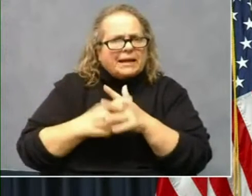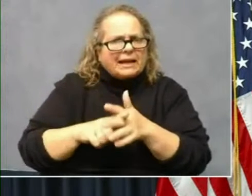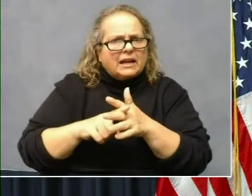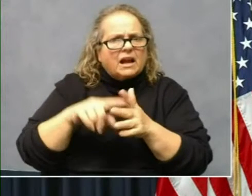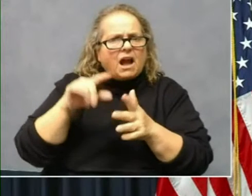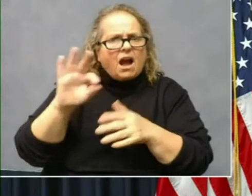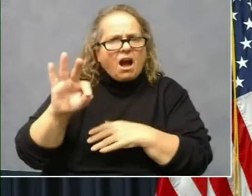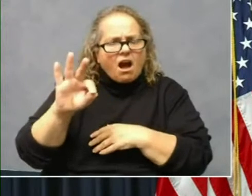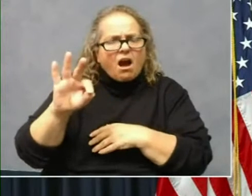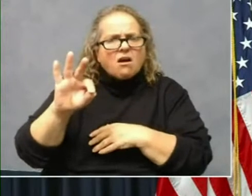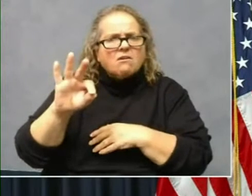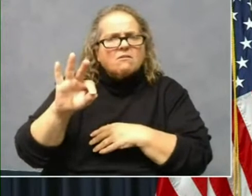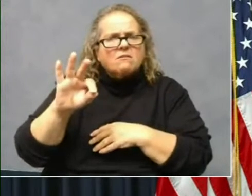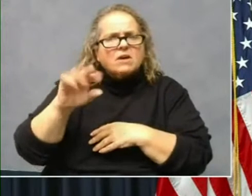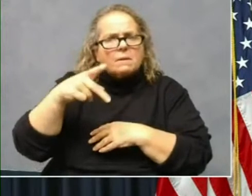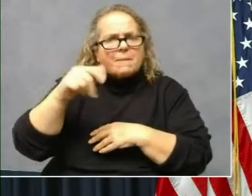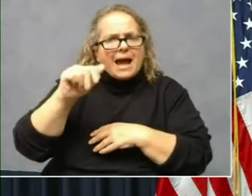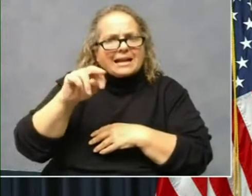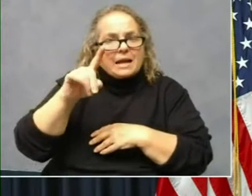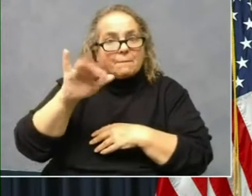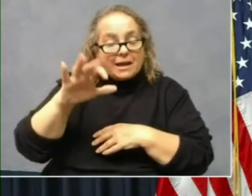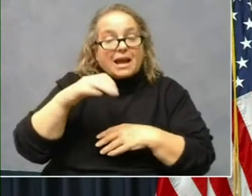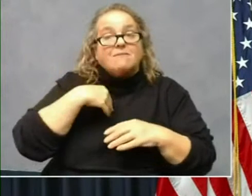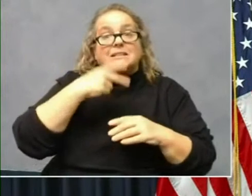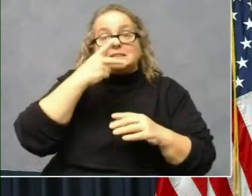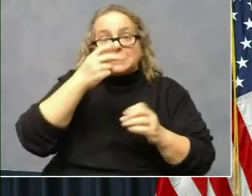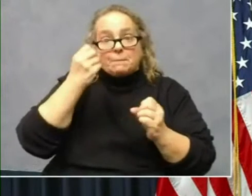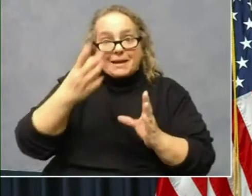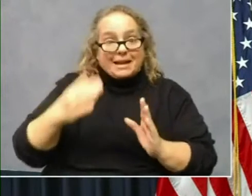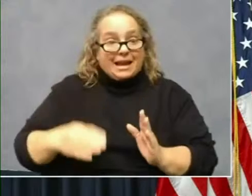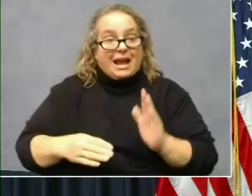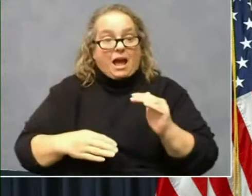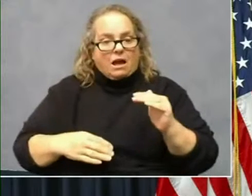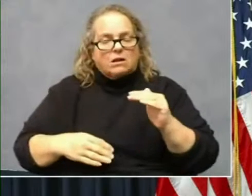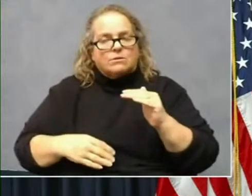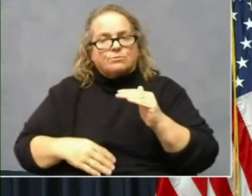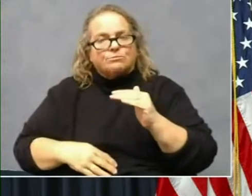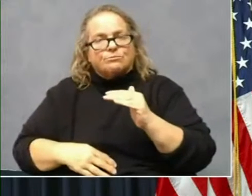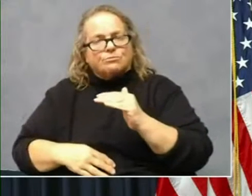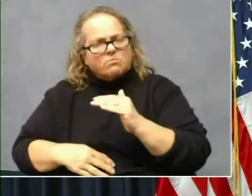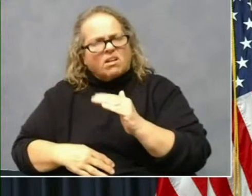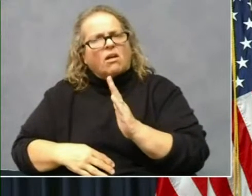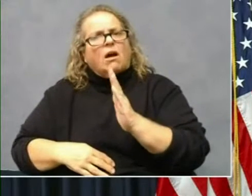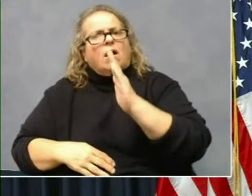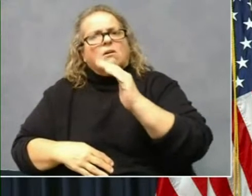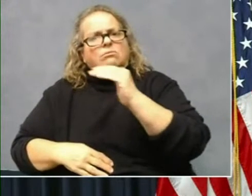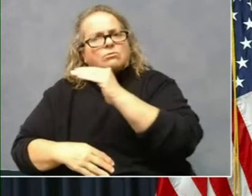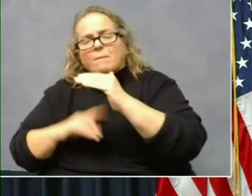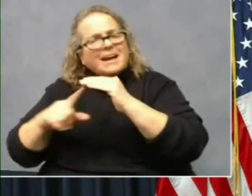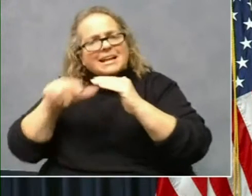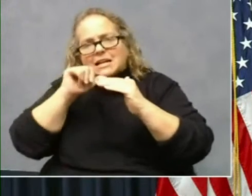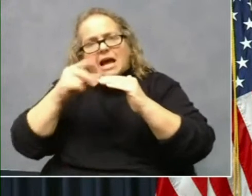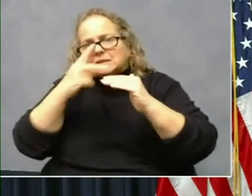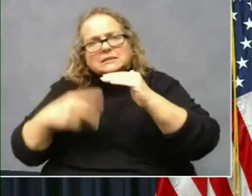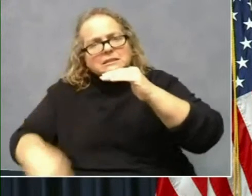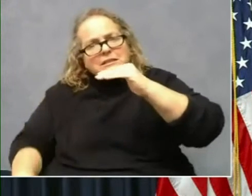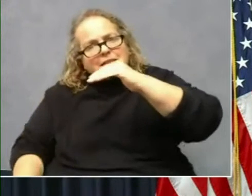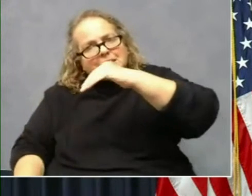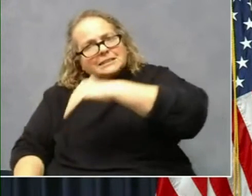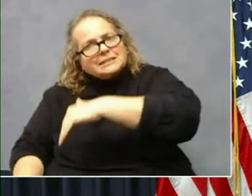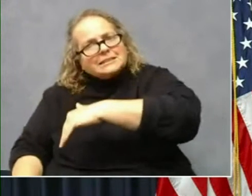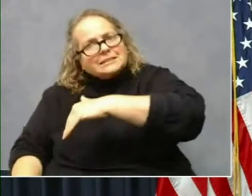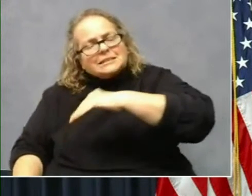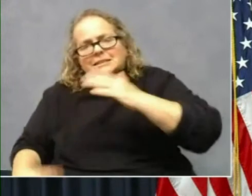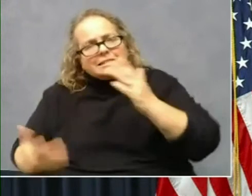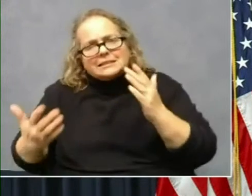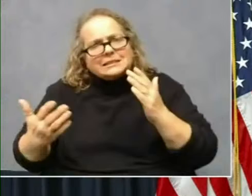hasn't really seen a real decrease in cases. What has to be done to not only plateau right now, but to see a